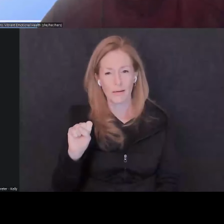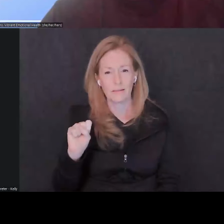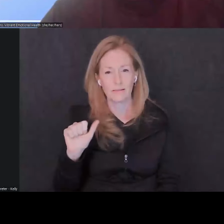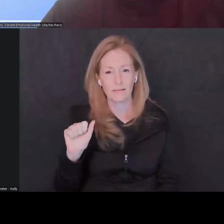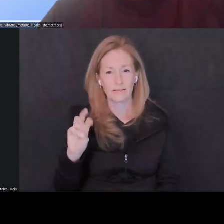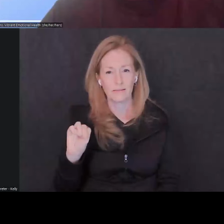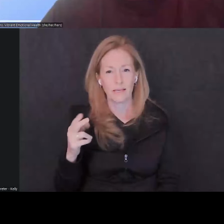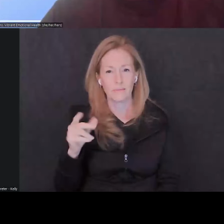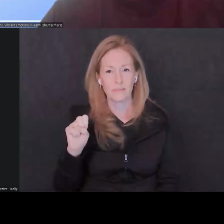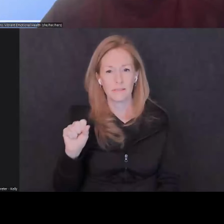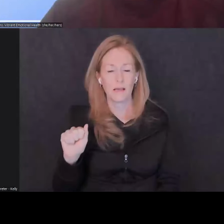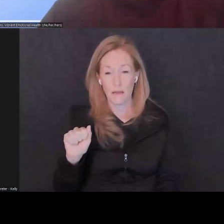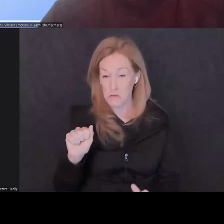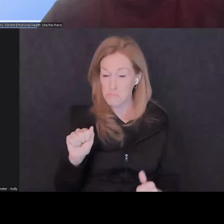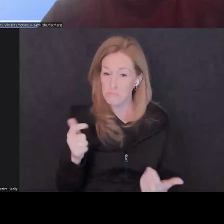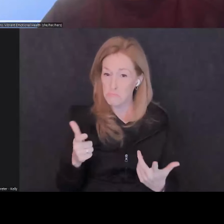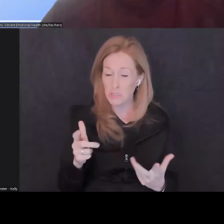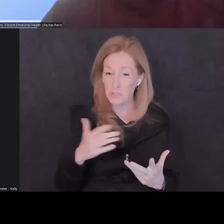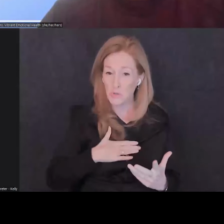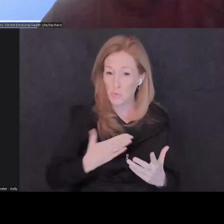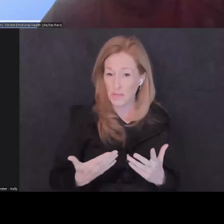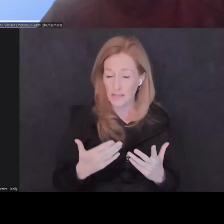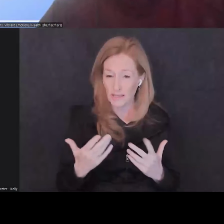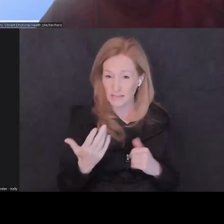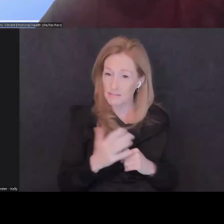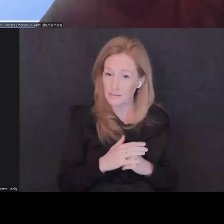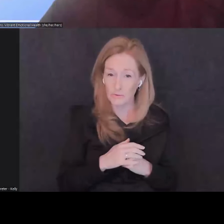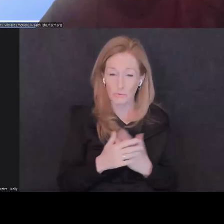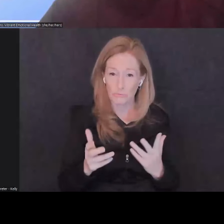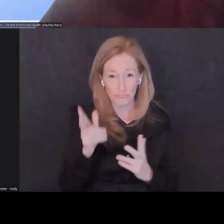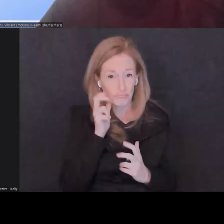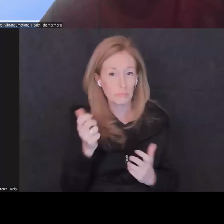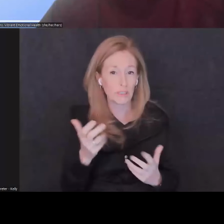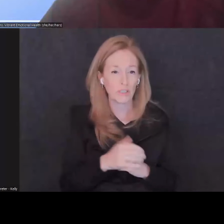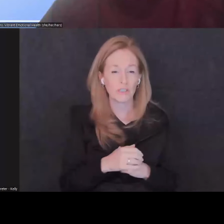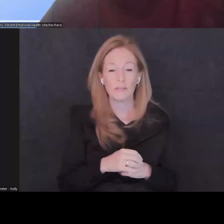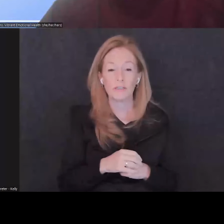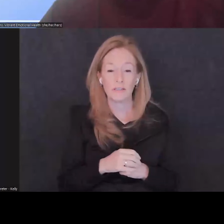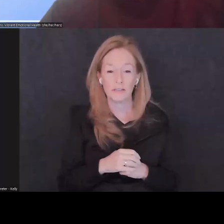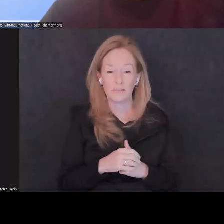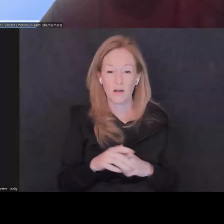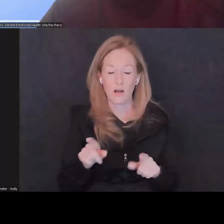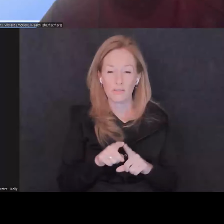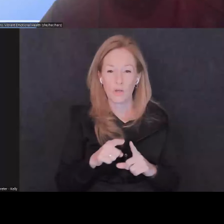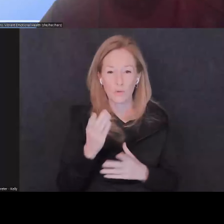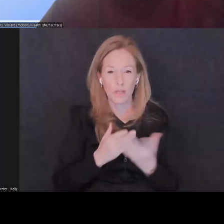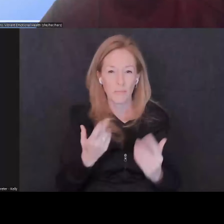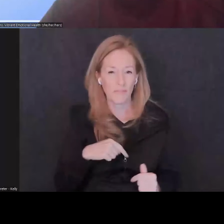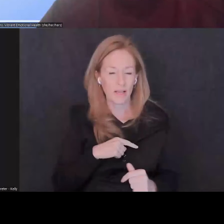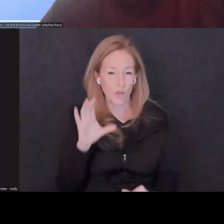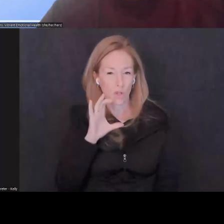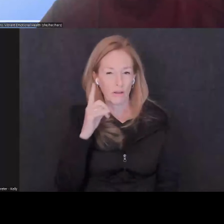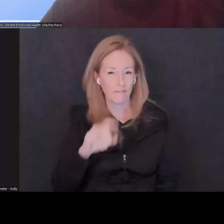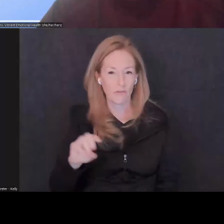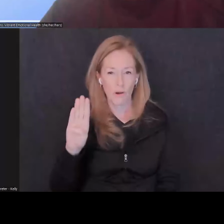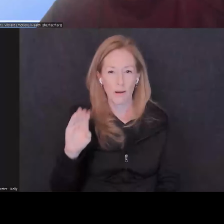Looks like folks are still looking for bumper stickers, so something for us, for SAMHSA to keep in mind as we move forward,